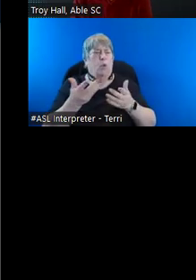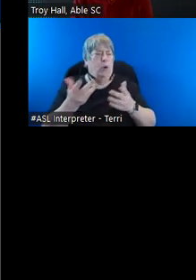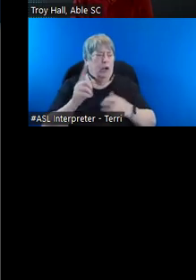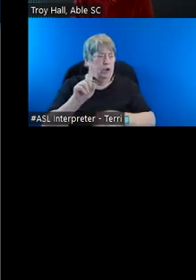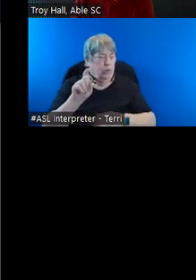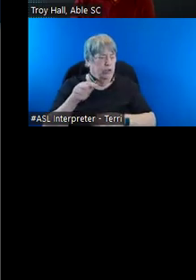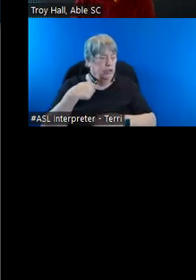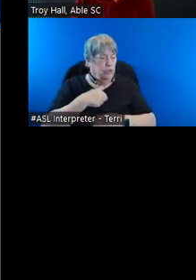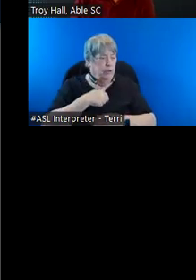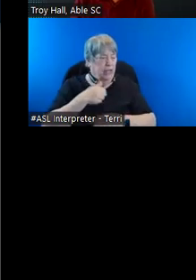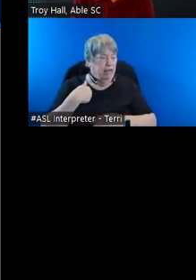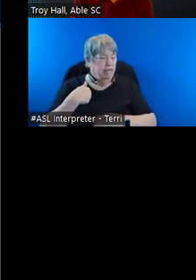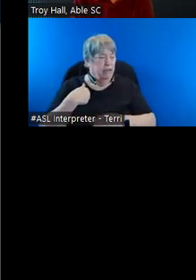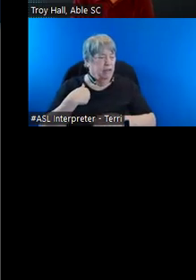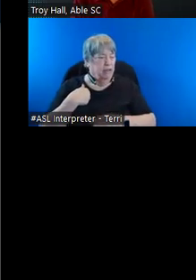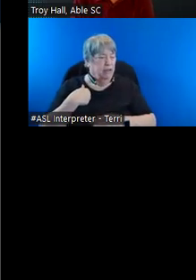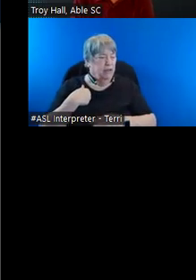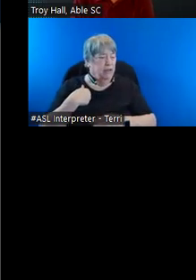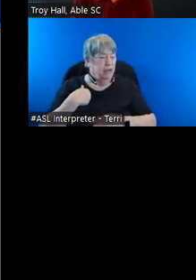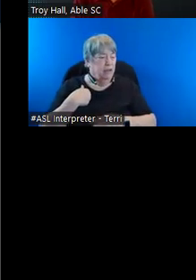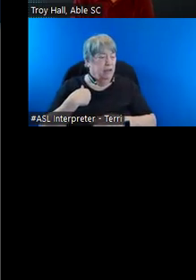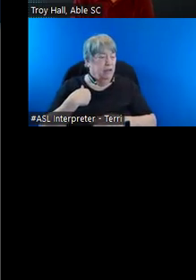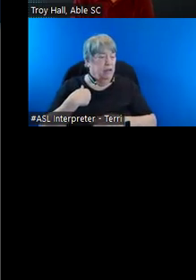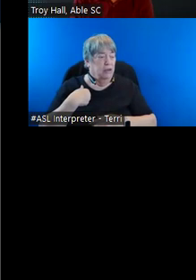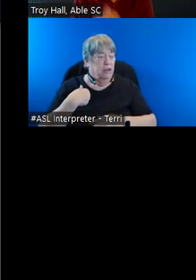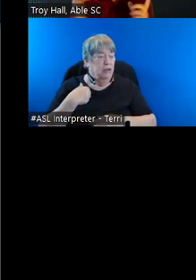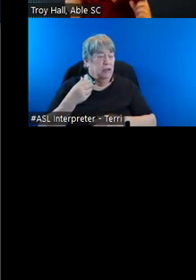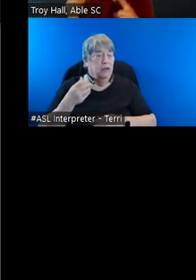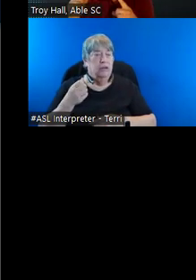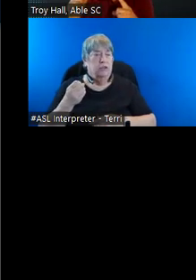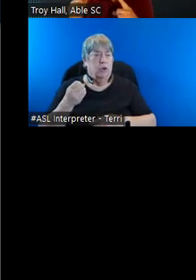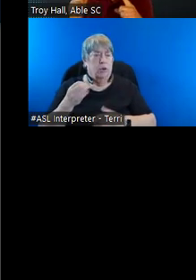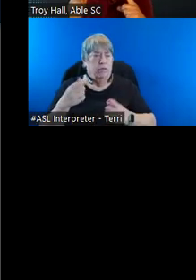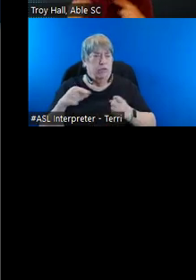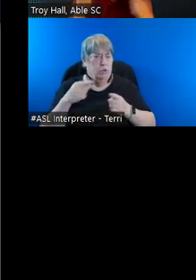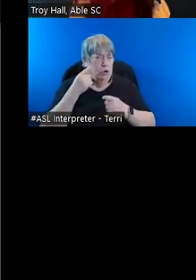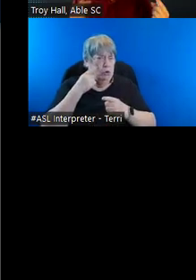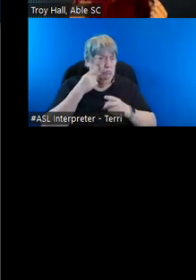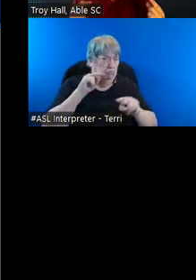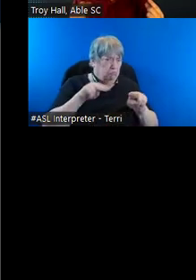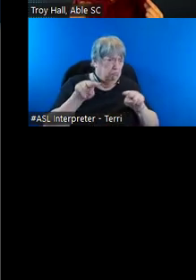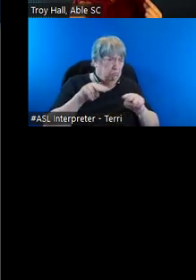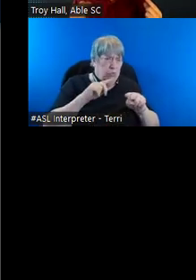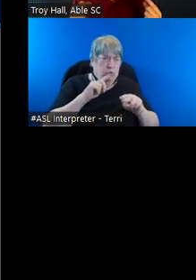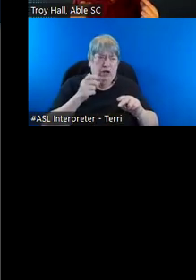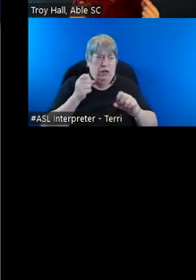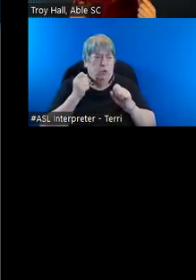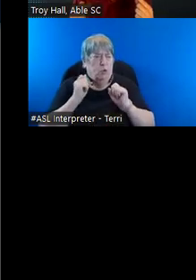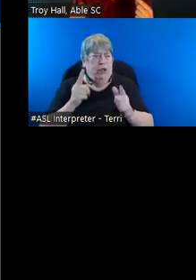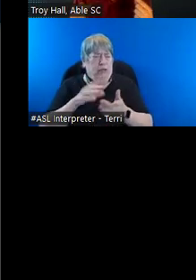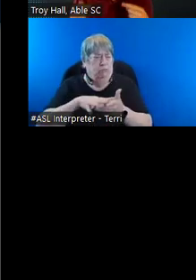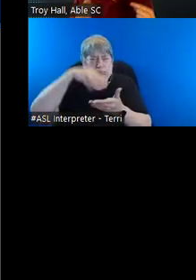So if you are, and if you're looking for some really quick takeaways, I know that you're going to be able to access these